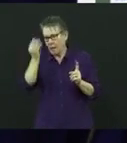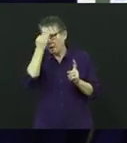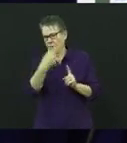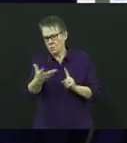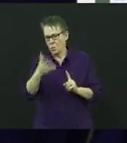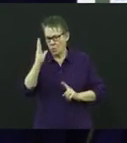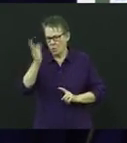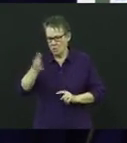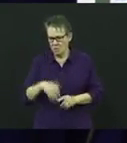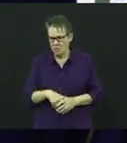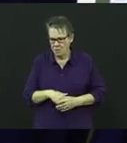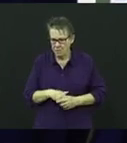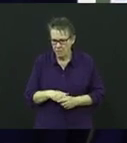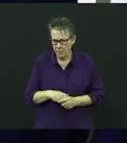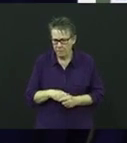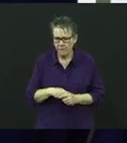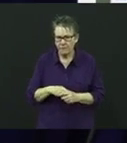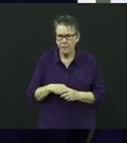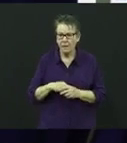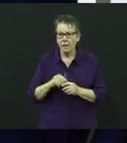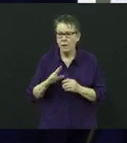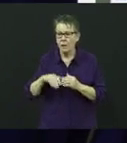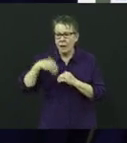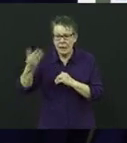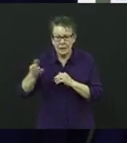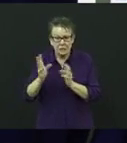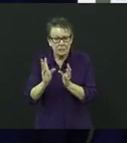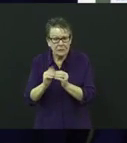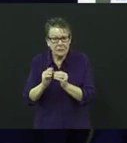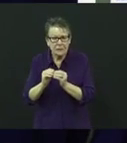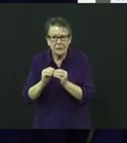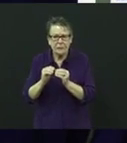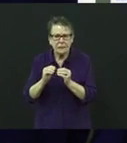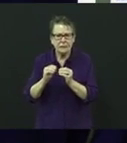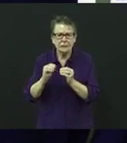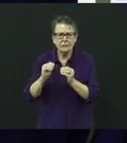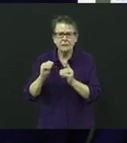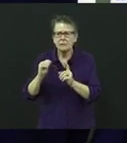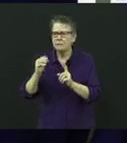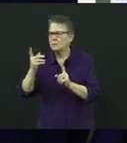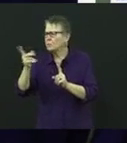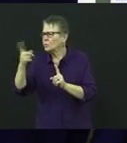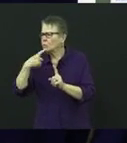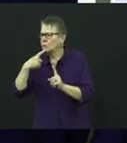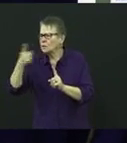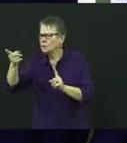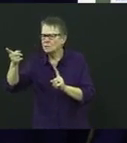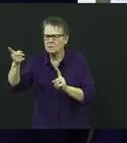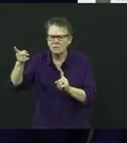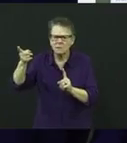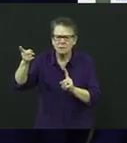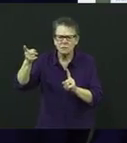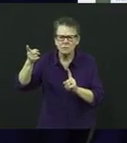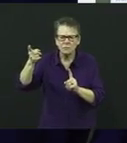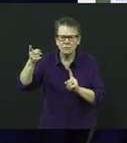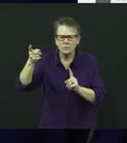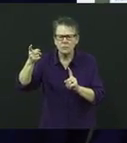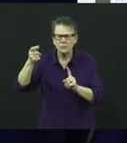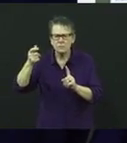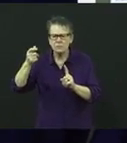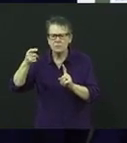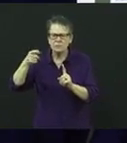If the governor... Dante, I need you, buddy. One more time. Oh, is that just something that you can tell us every press conference from now on, or? Yeah, we're now on the